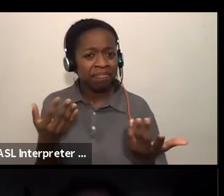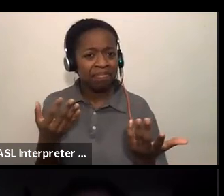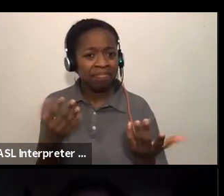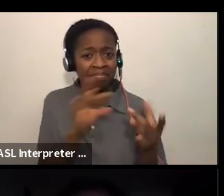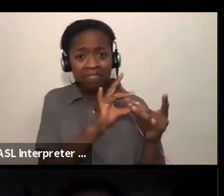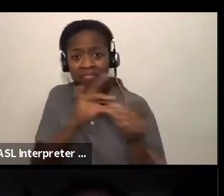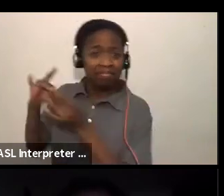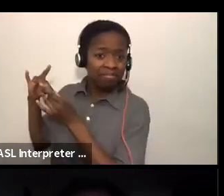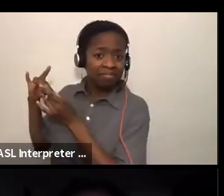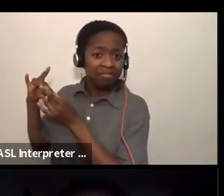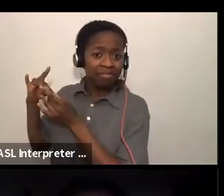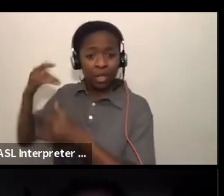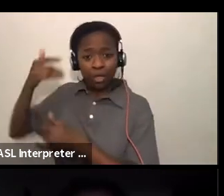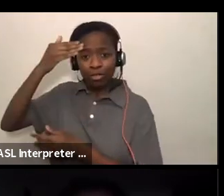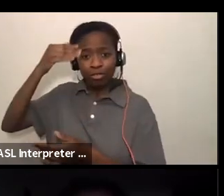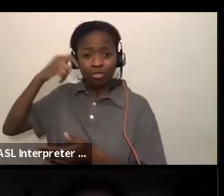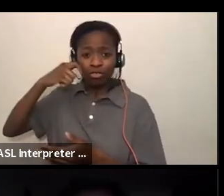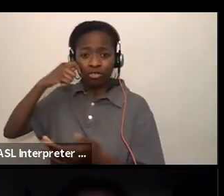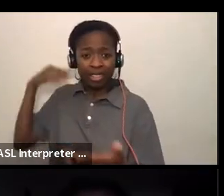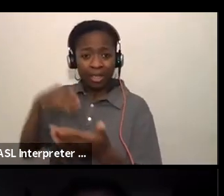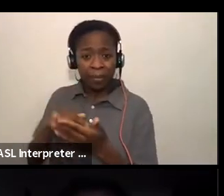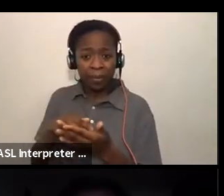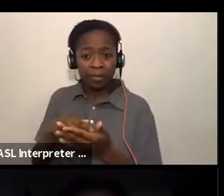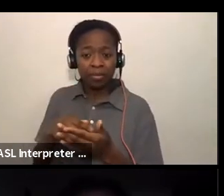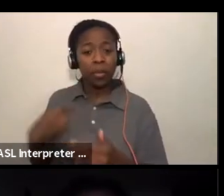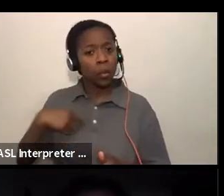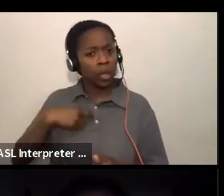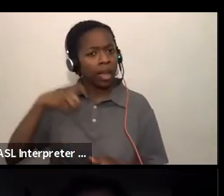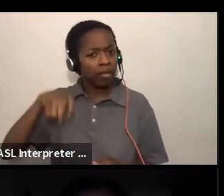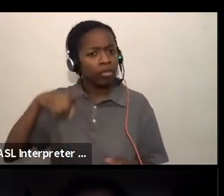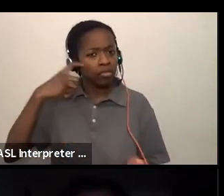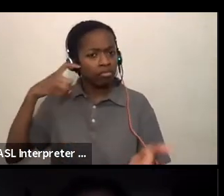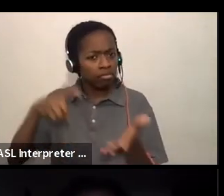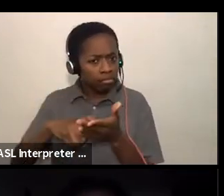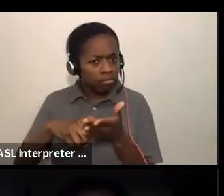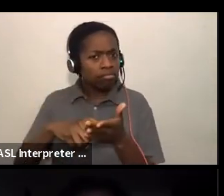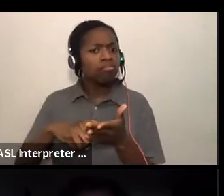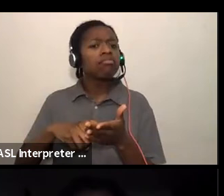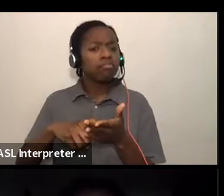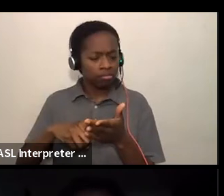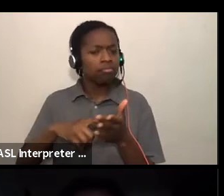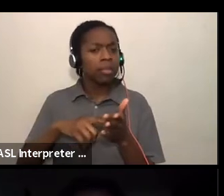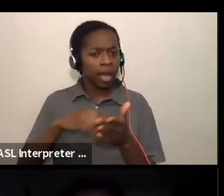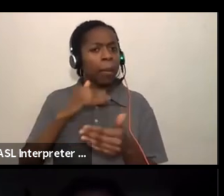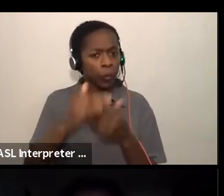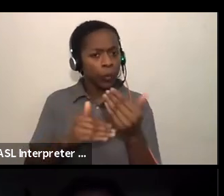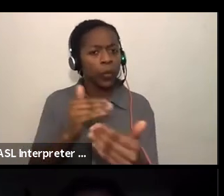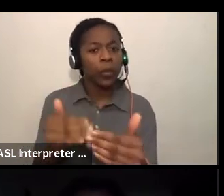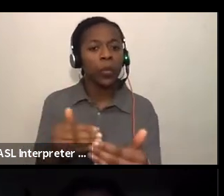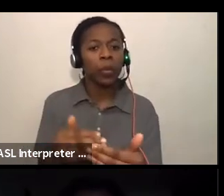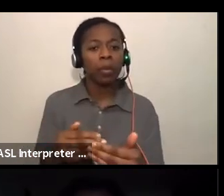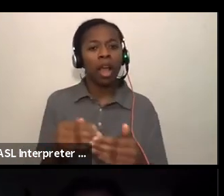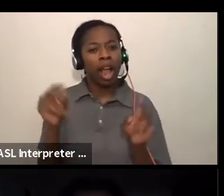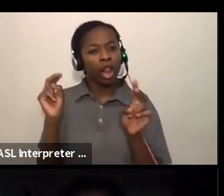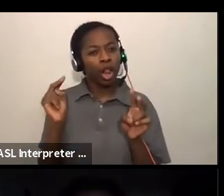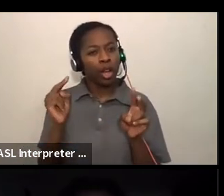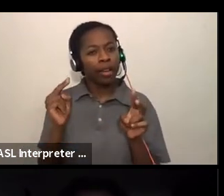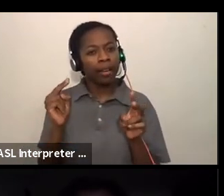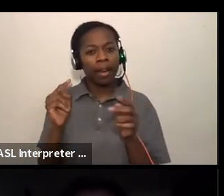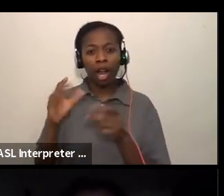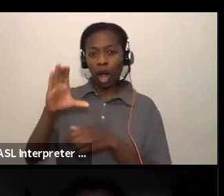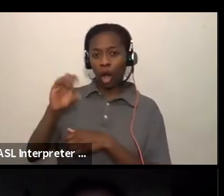half of America as a country itself, and also we have to acknowledge that, find a way to move past that, and also look at the effects of colonialism on